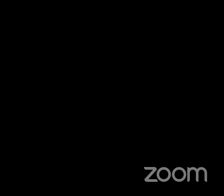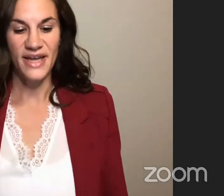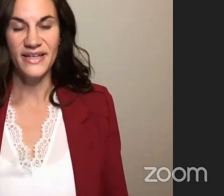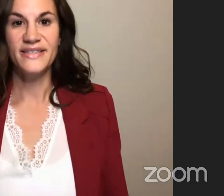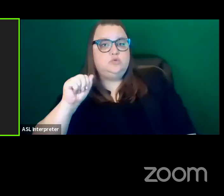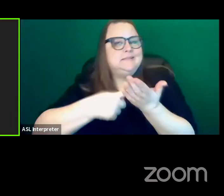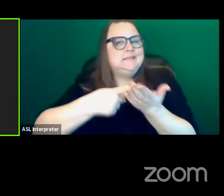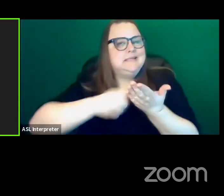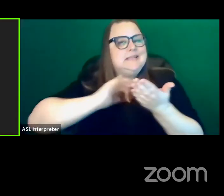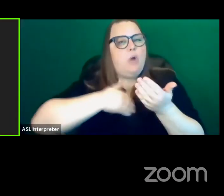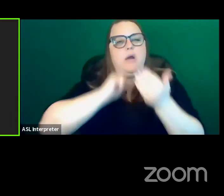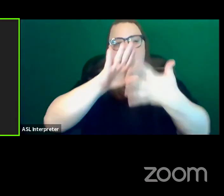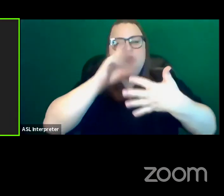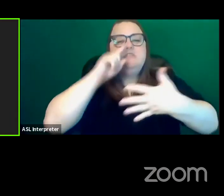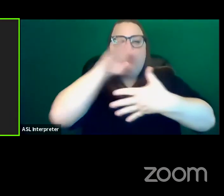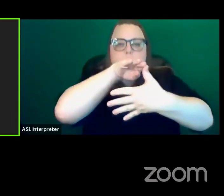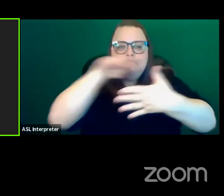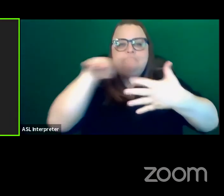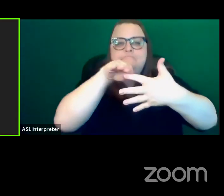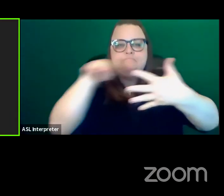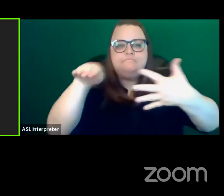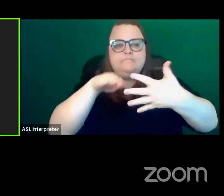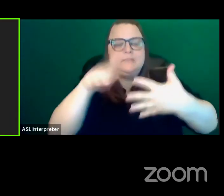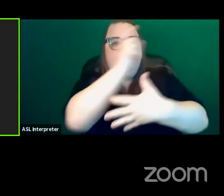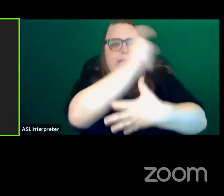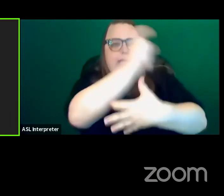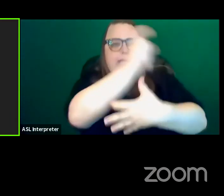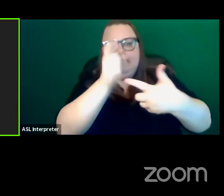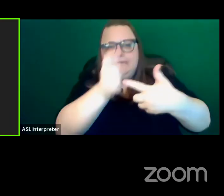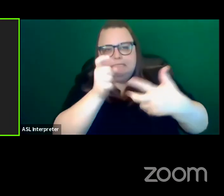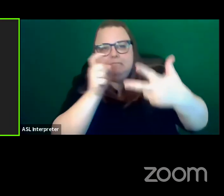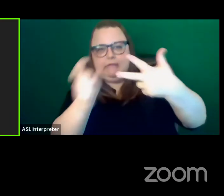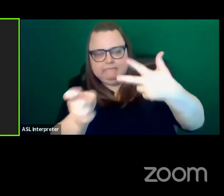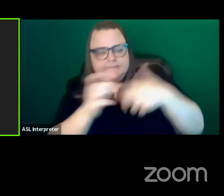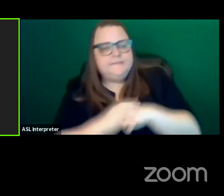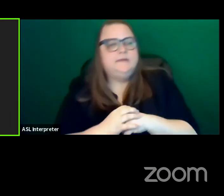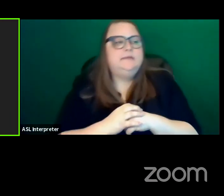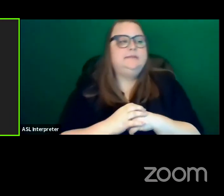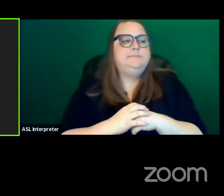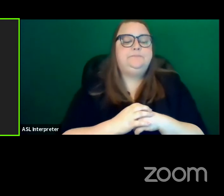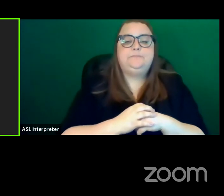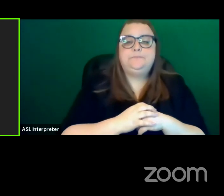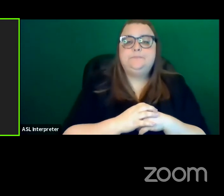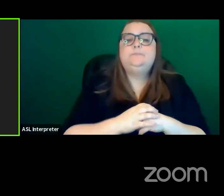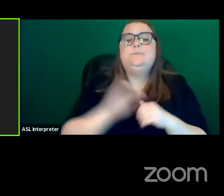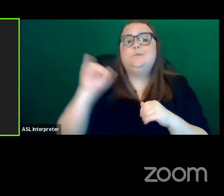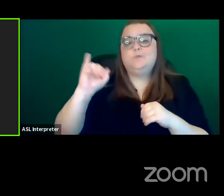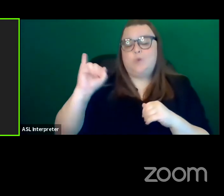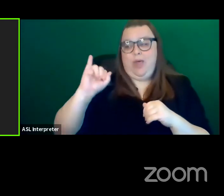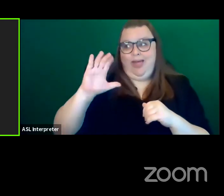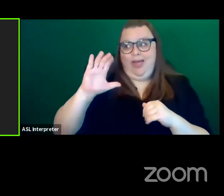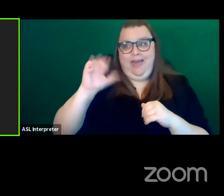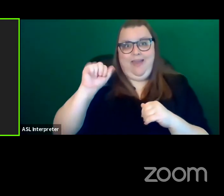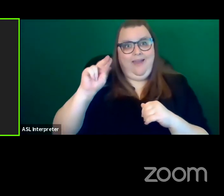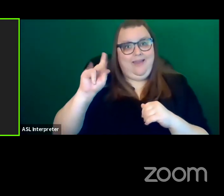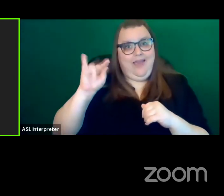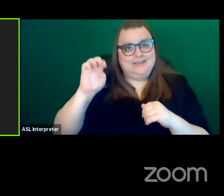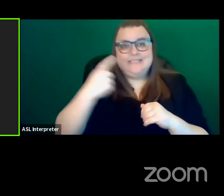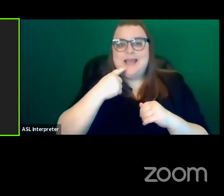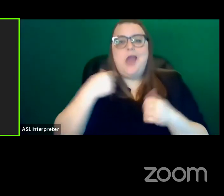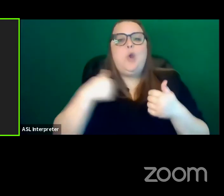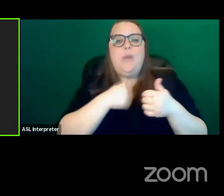Thank you, Candace. Thank you, Governor. As Candace said, Nevada's playbook outlines the tiered populations that will